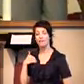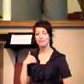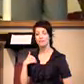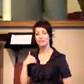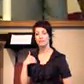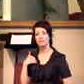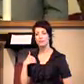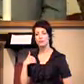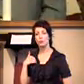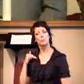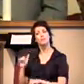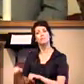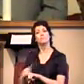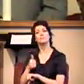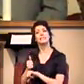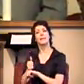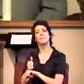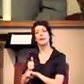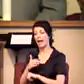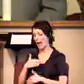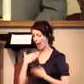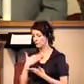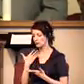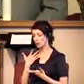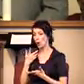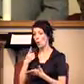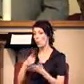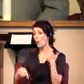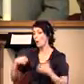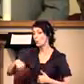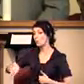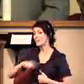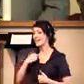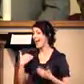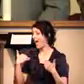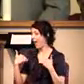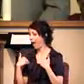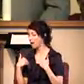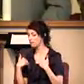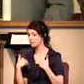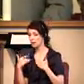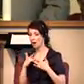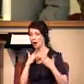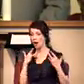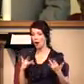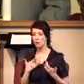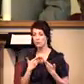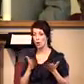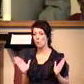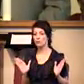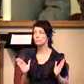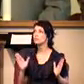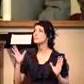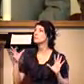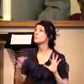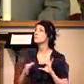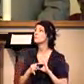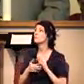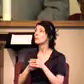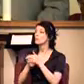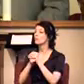on what we have. So as we open our hearts to prayer, I just ask that you